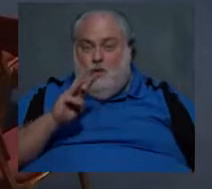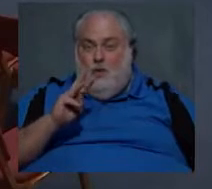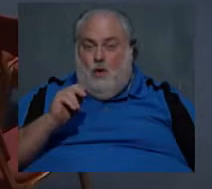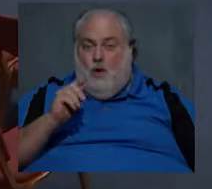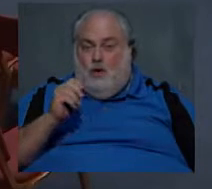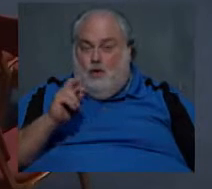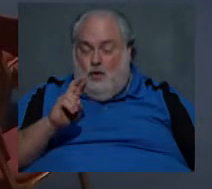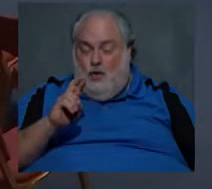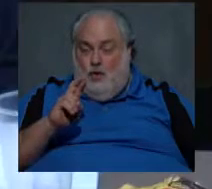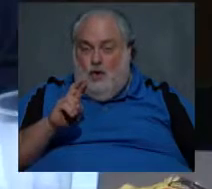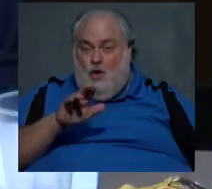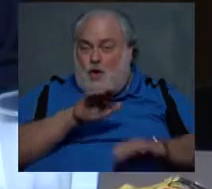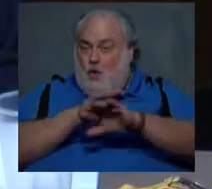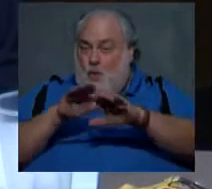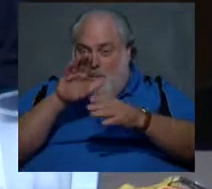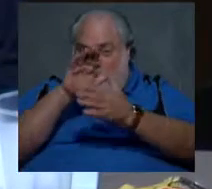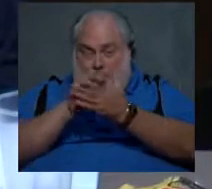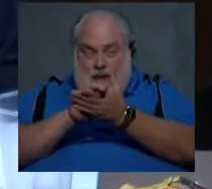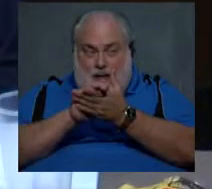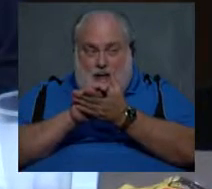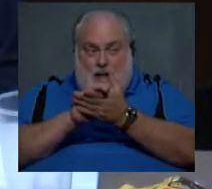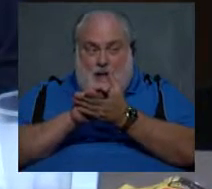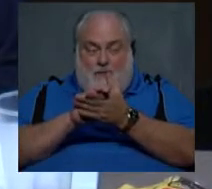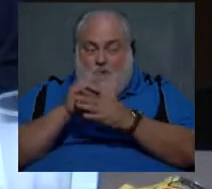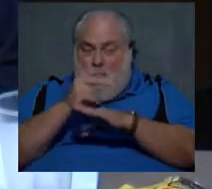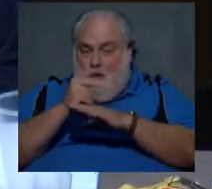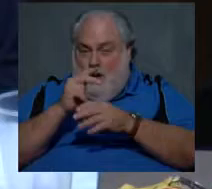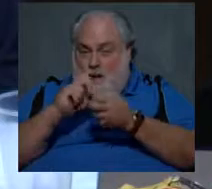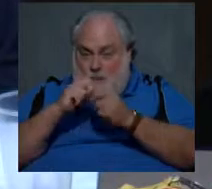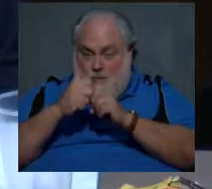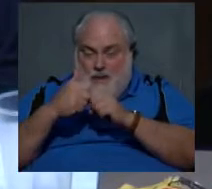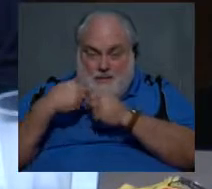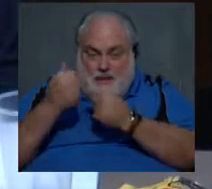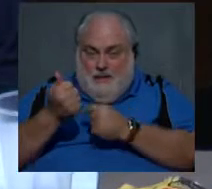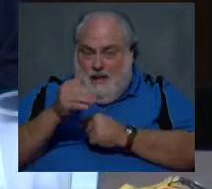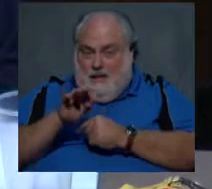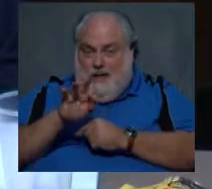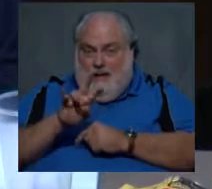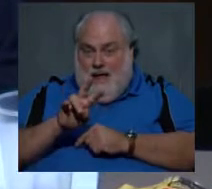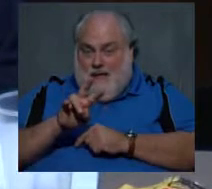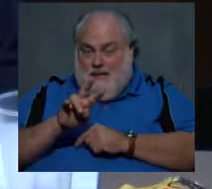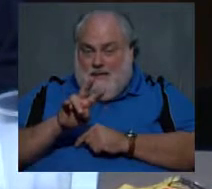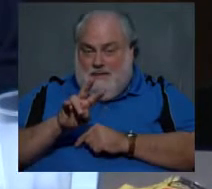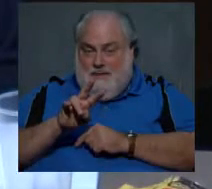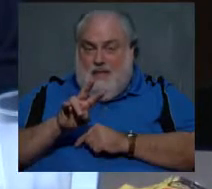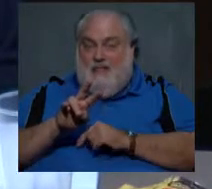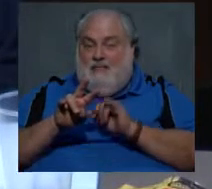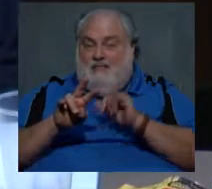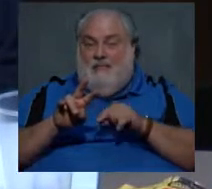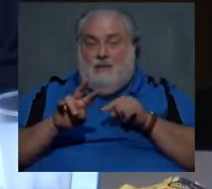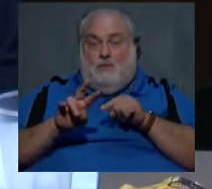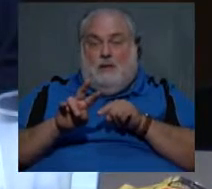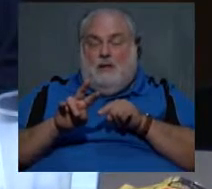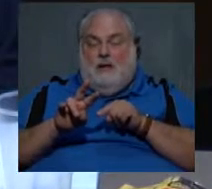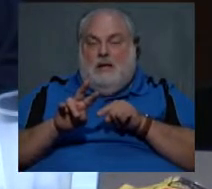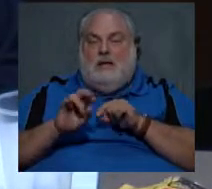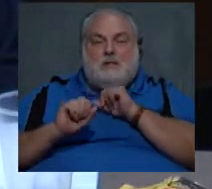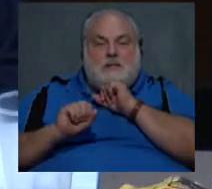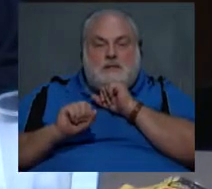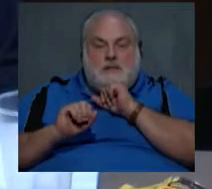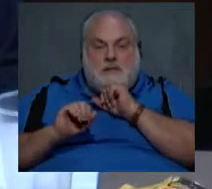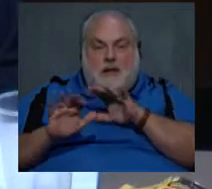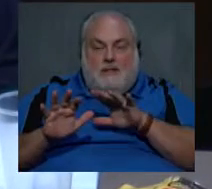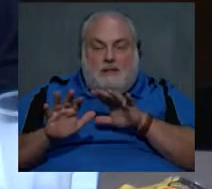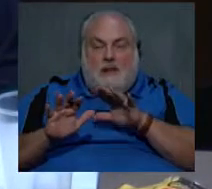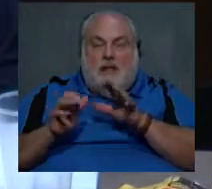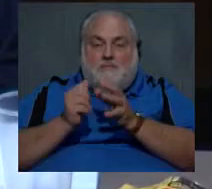won't believe the parking problems we've heard since '97. This one is nothing. We have had growth